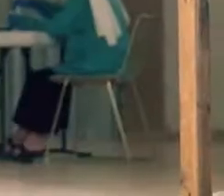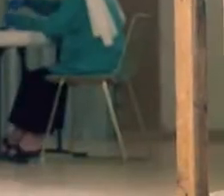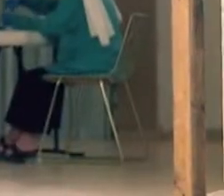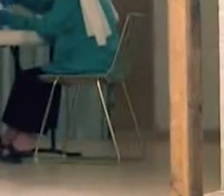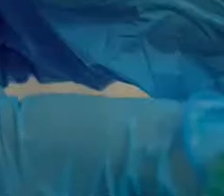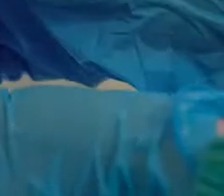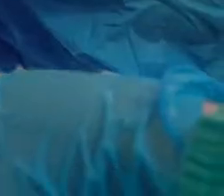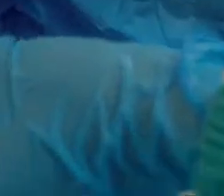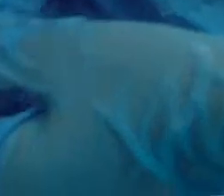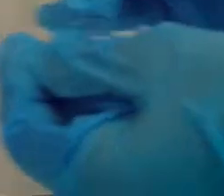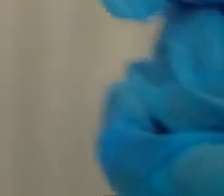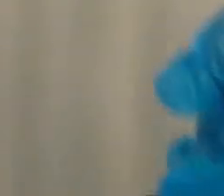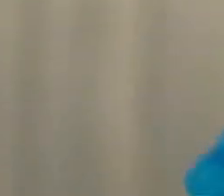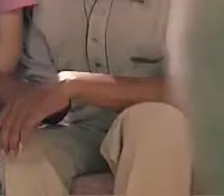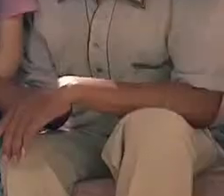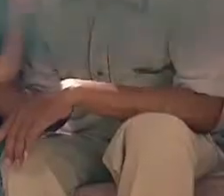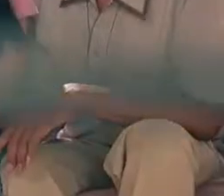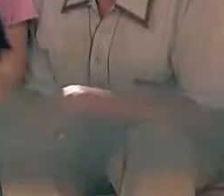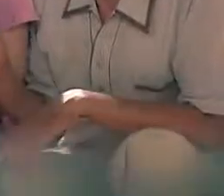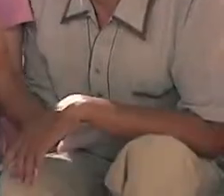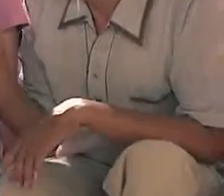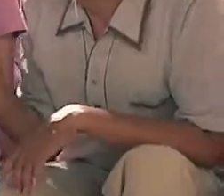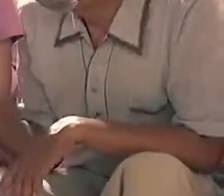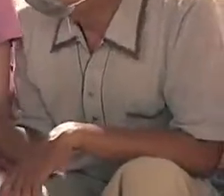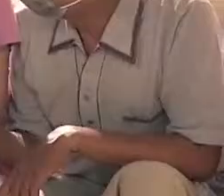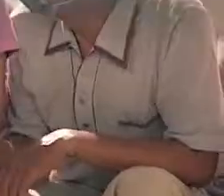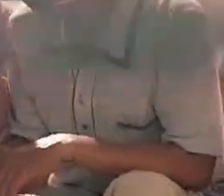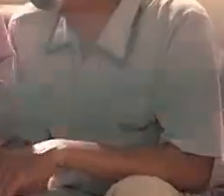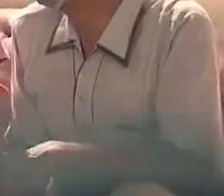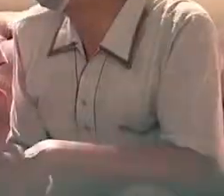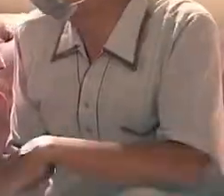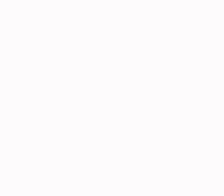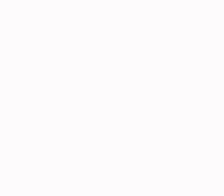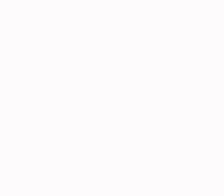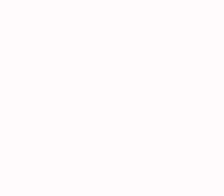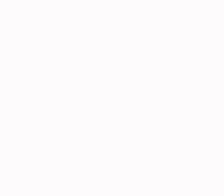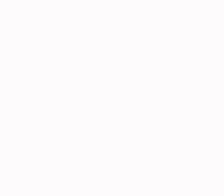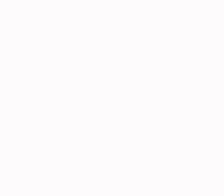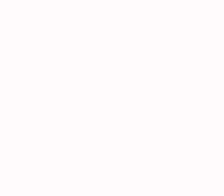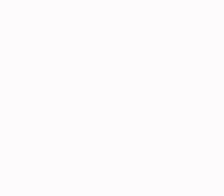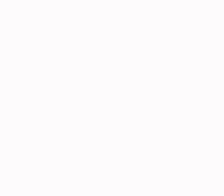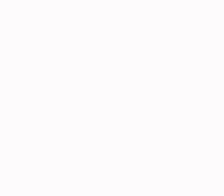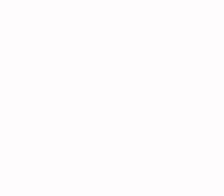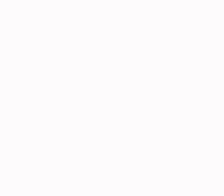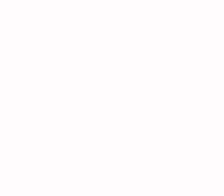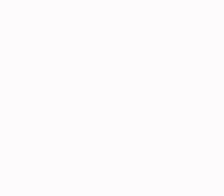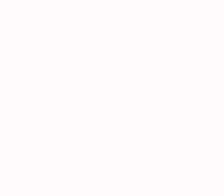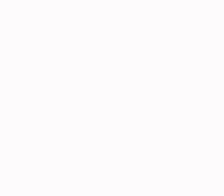demi imunitasmu. Kita percaya, kita pasti bisa.